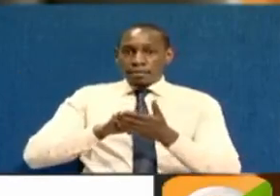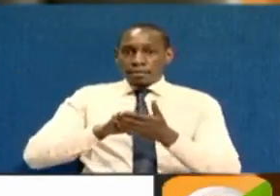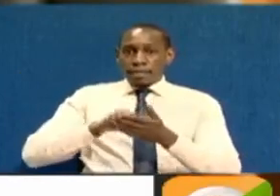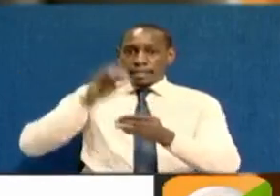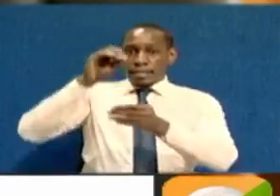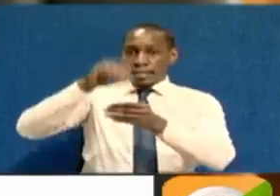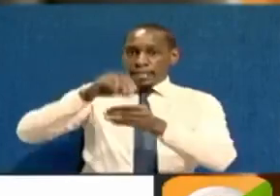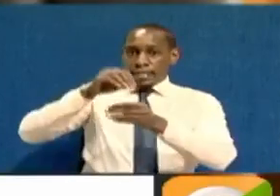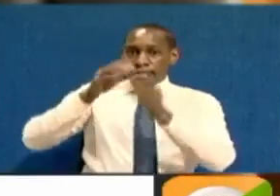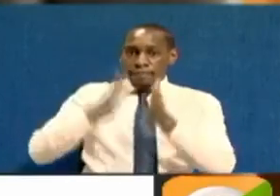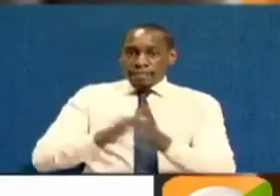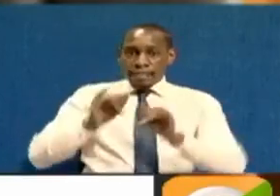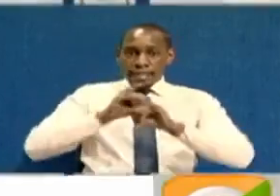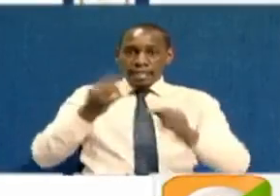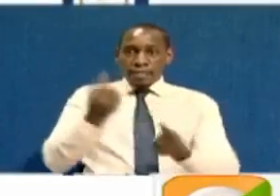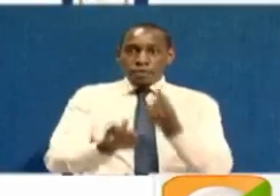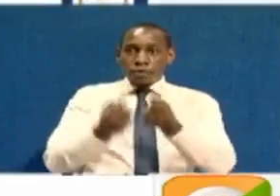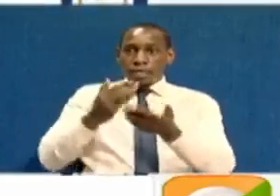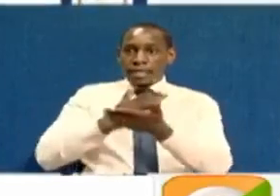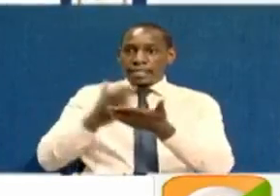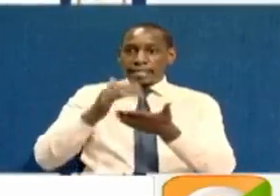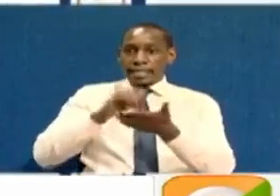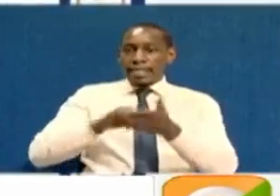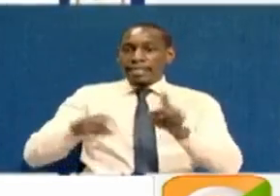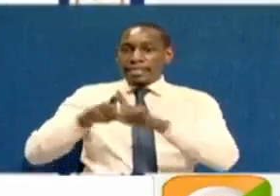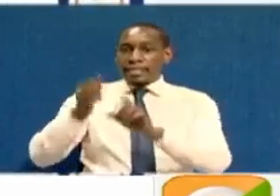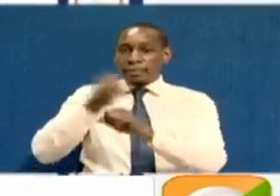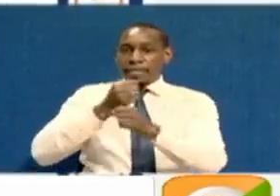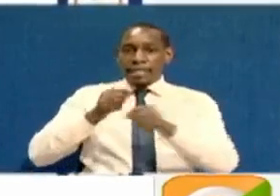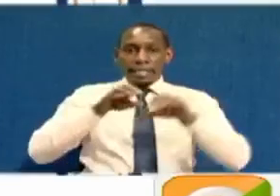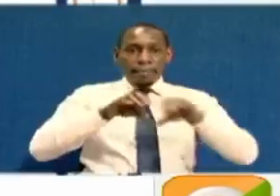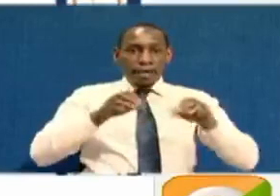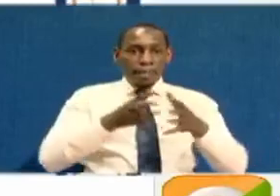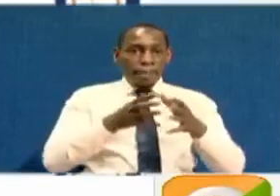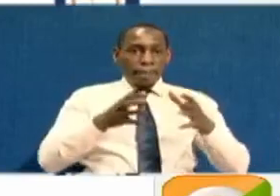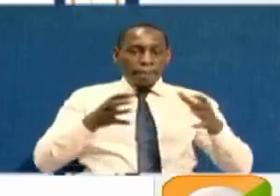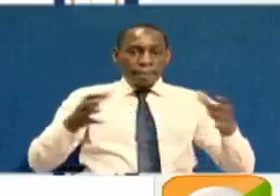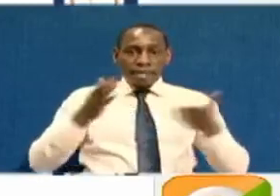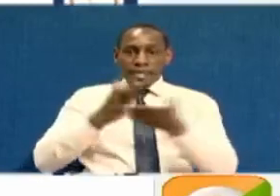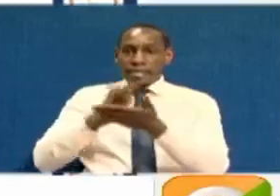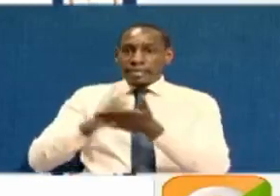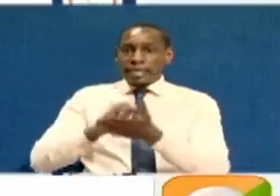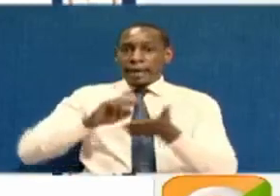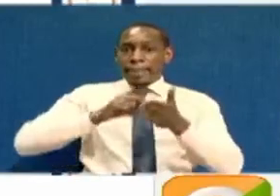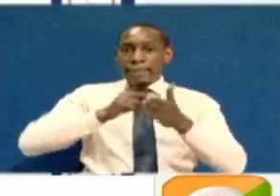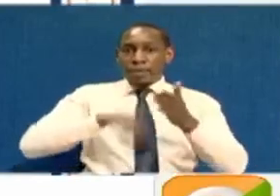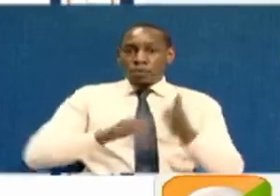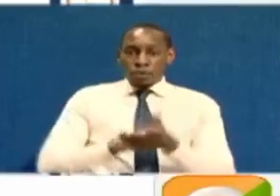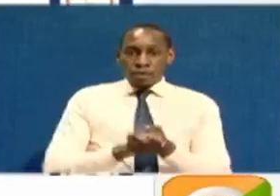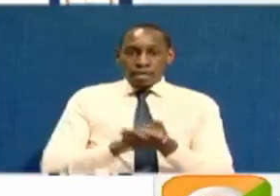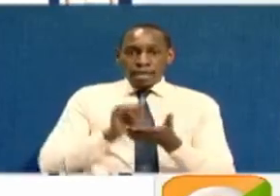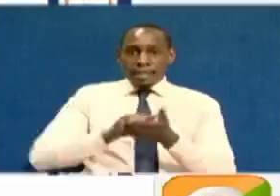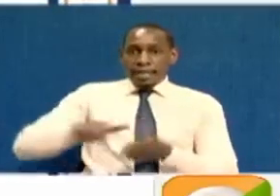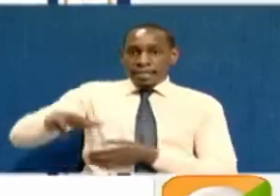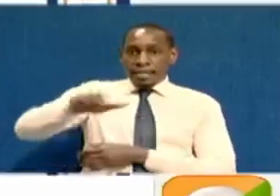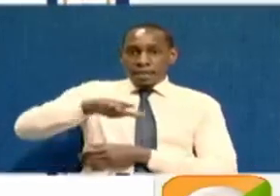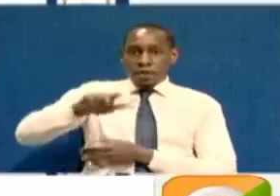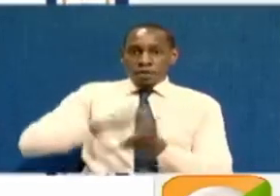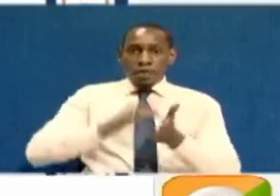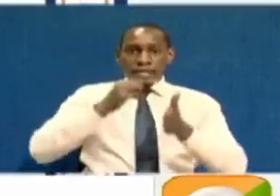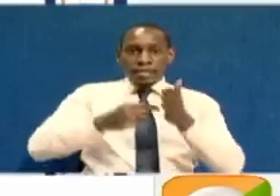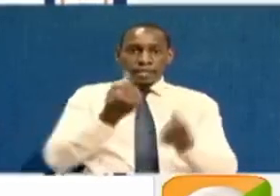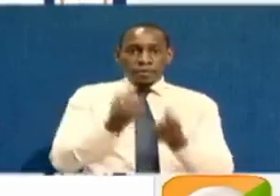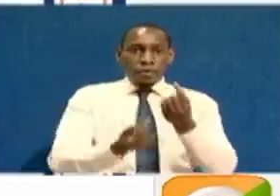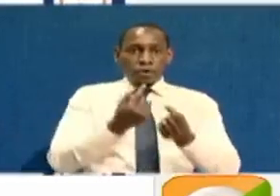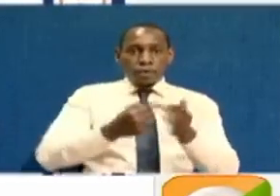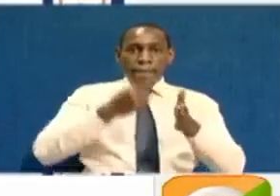by investors in the clean cooking sector had also created market growth for the sector, resulting in the birth of local industrial